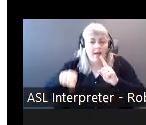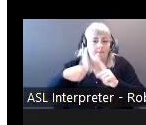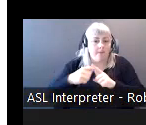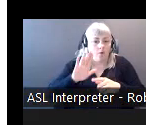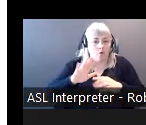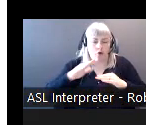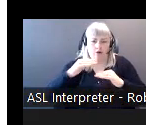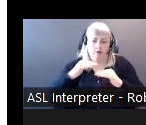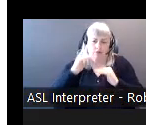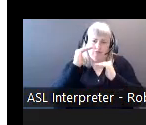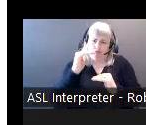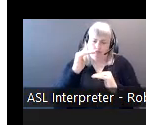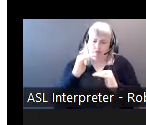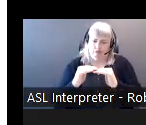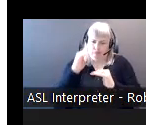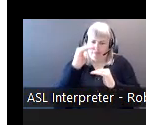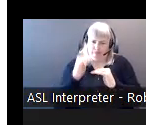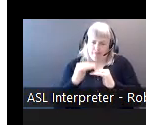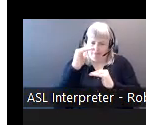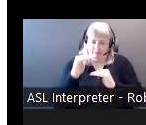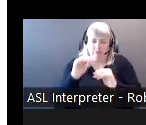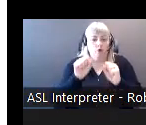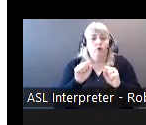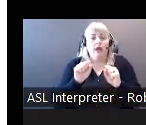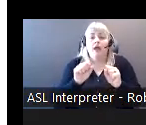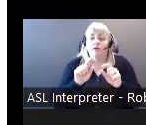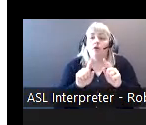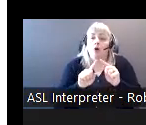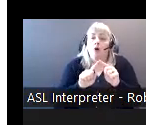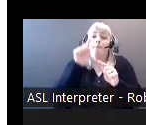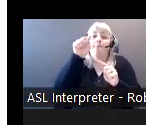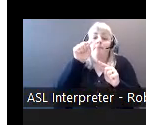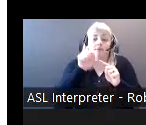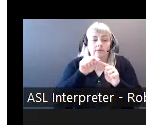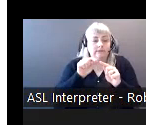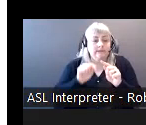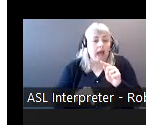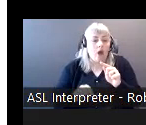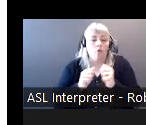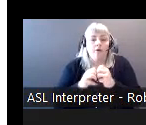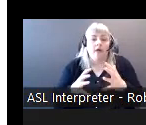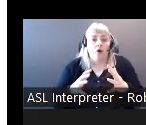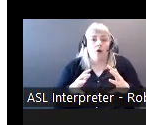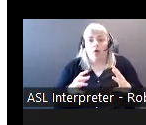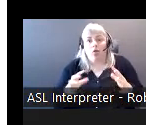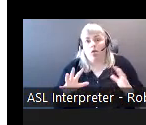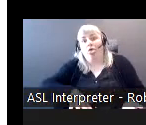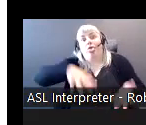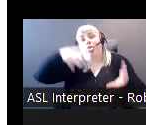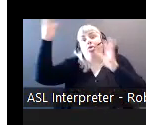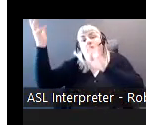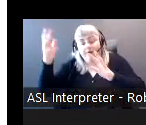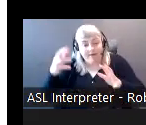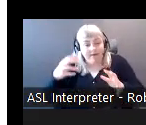and out of your window, so that we're not thinking in binaries. We're not making decisions out of